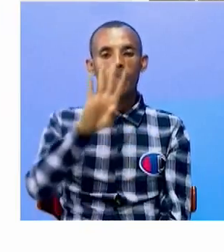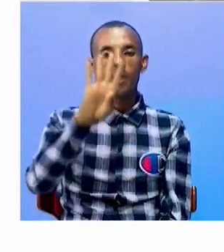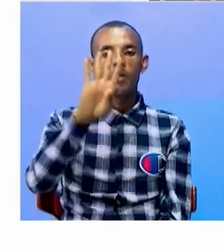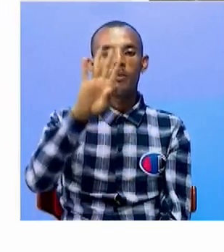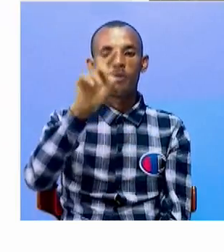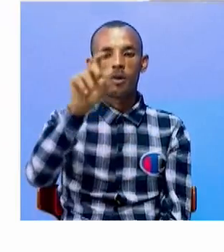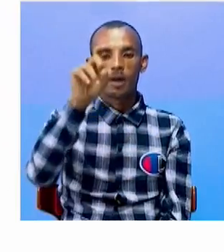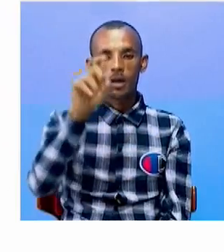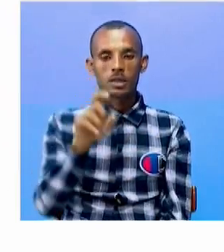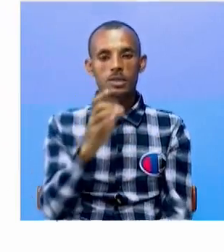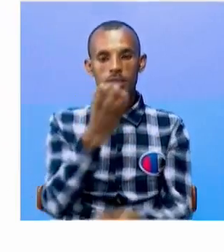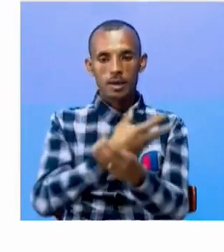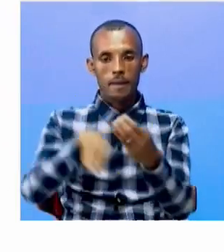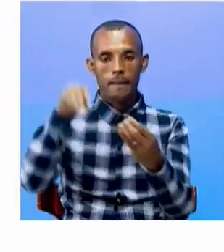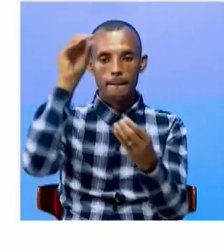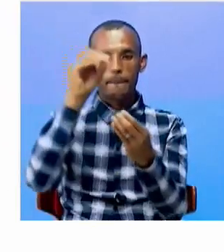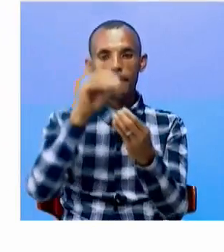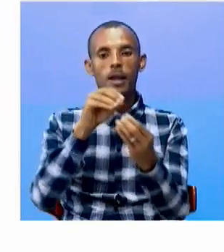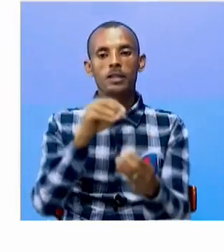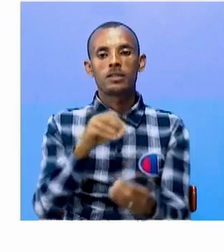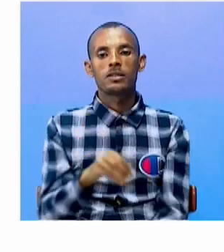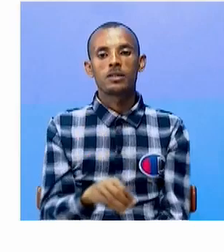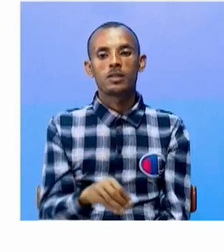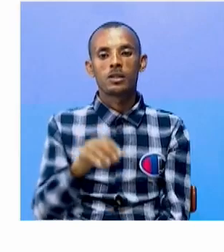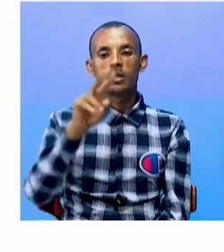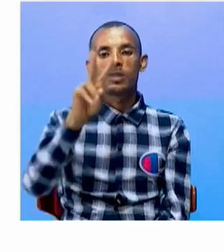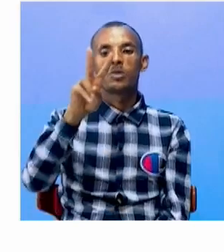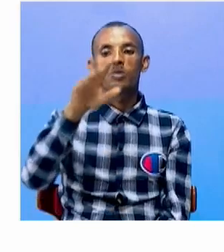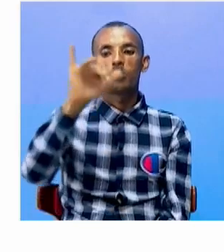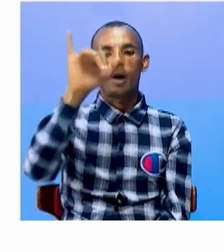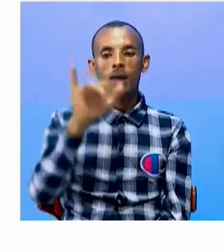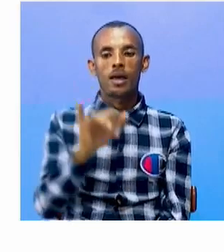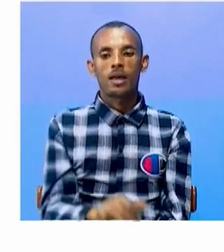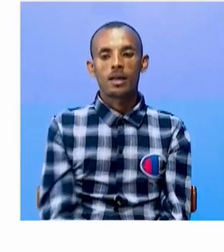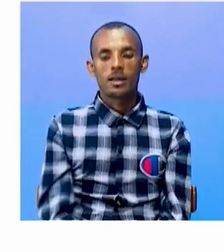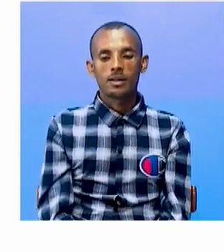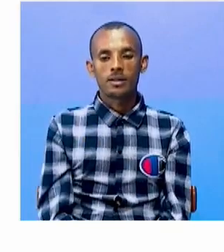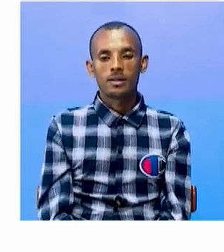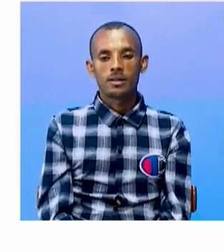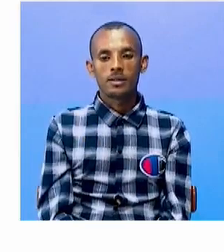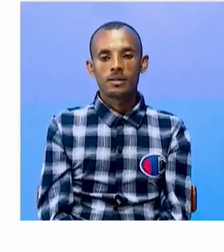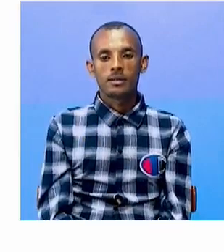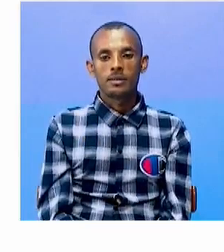4x plus 2y.